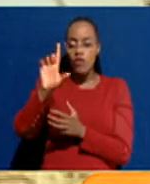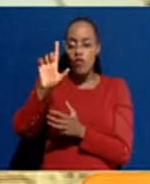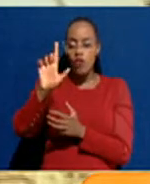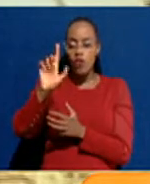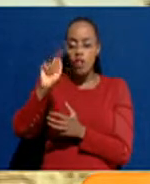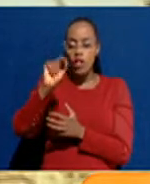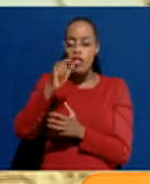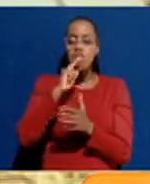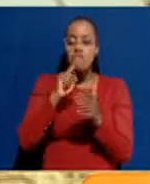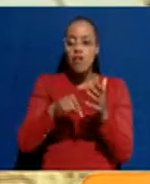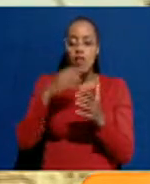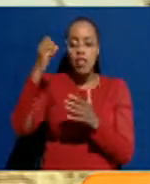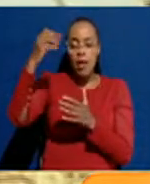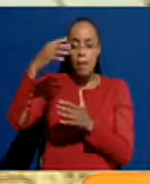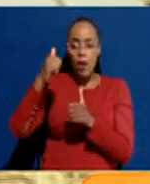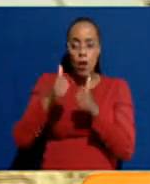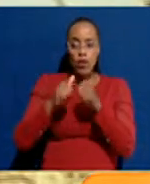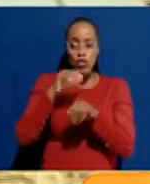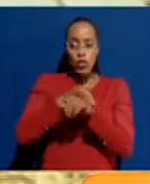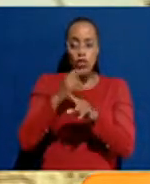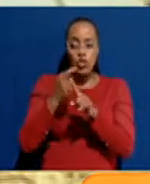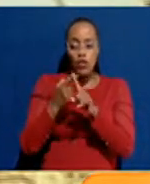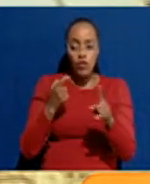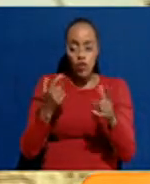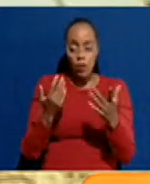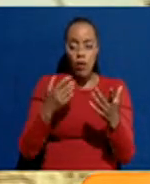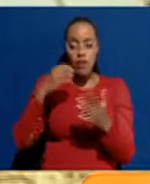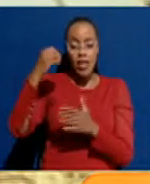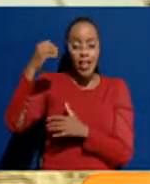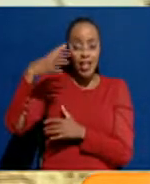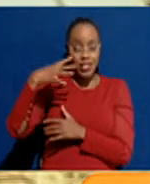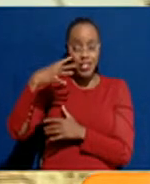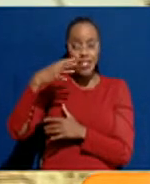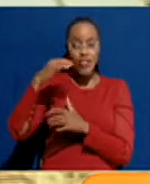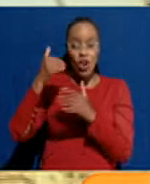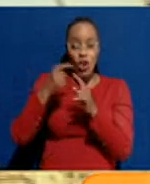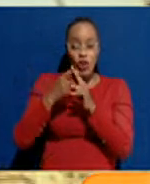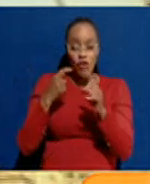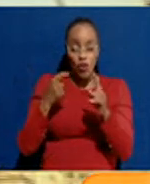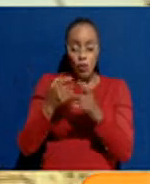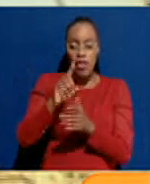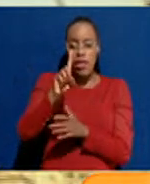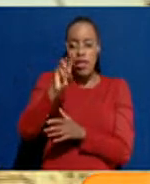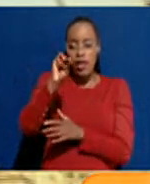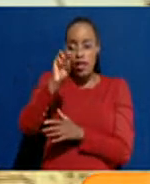that the power that is generated from electricity, especially from the dams,